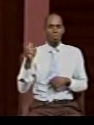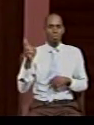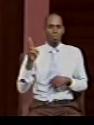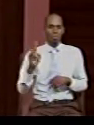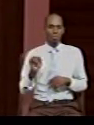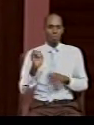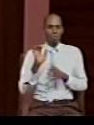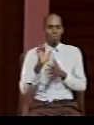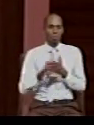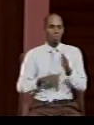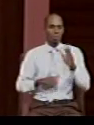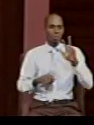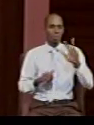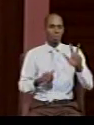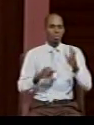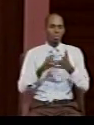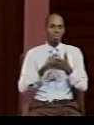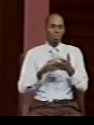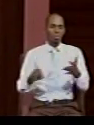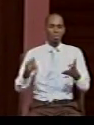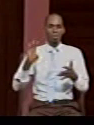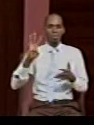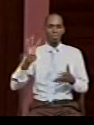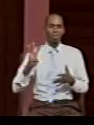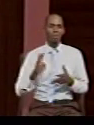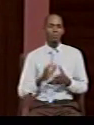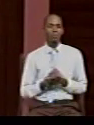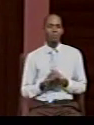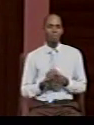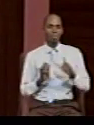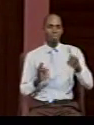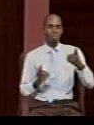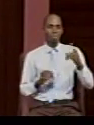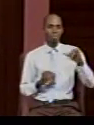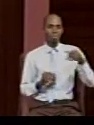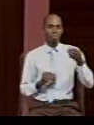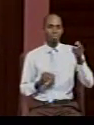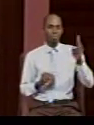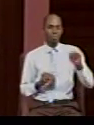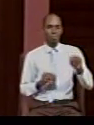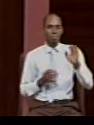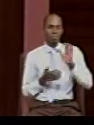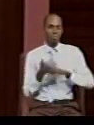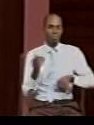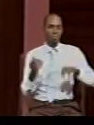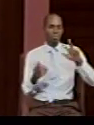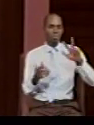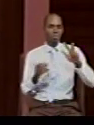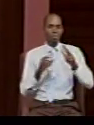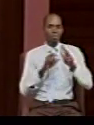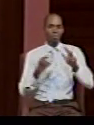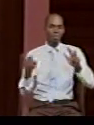from verse 4. 1 John chapter 3, reading from verse 4.